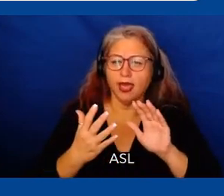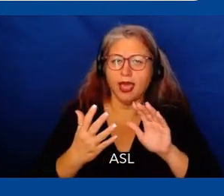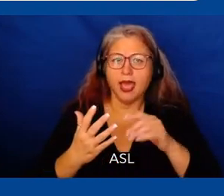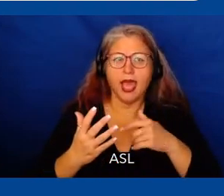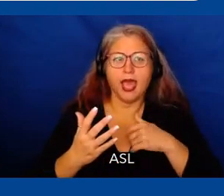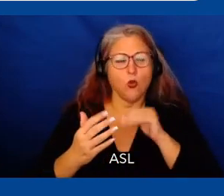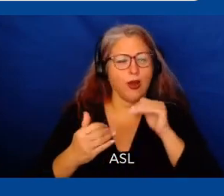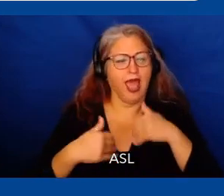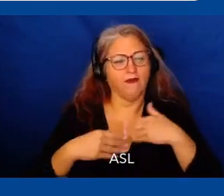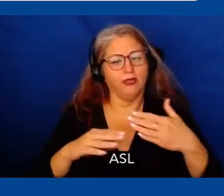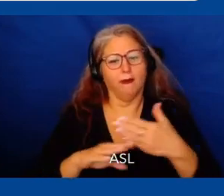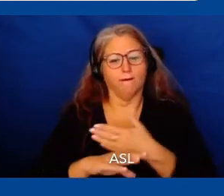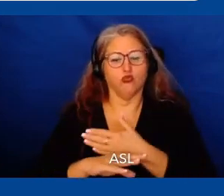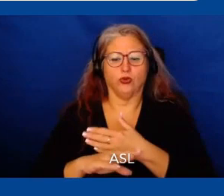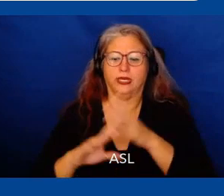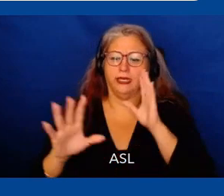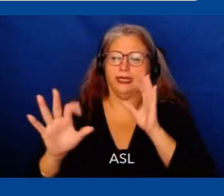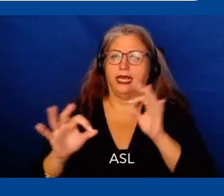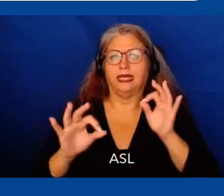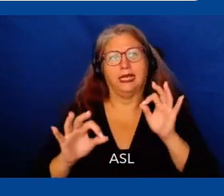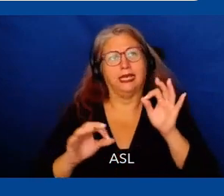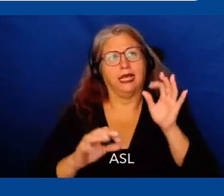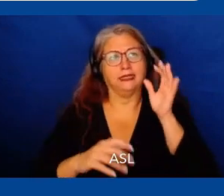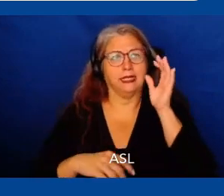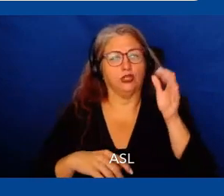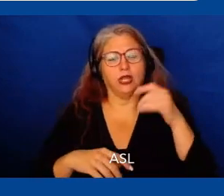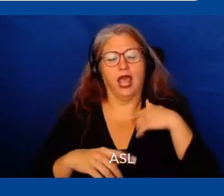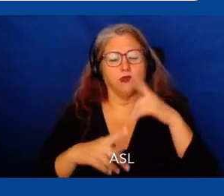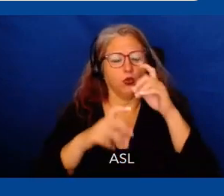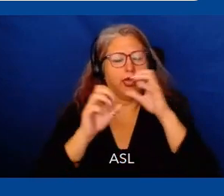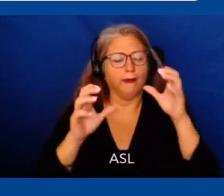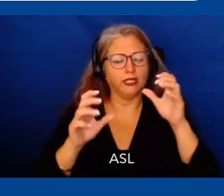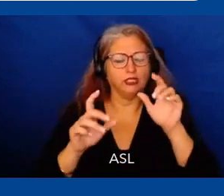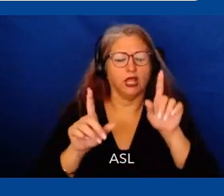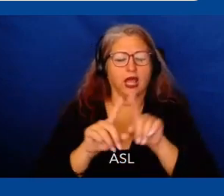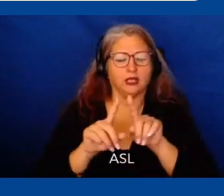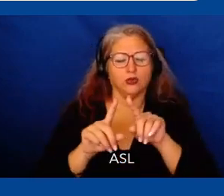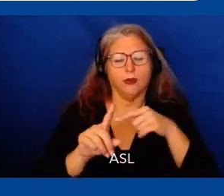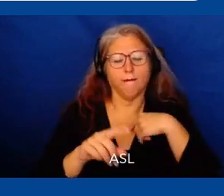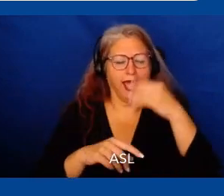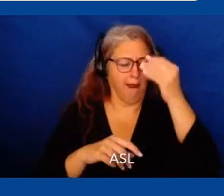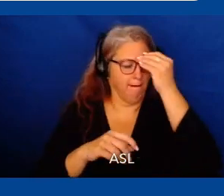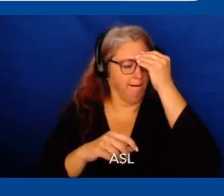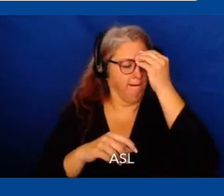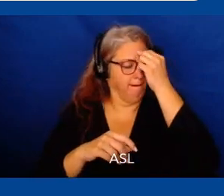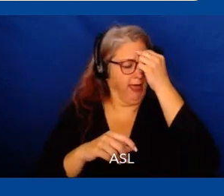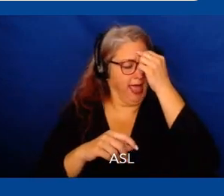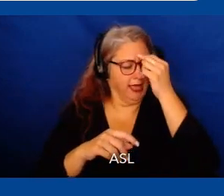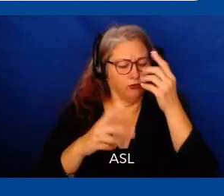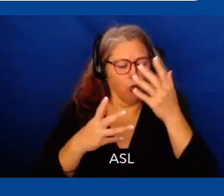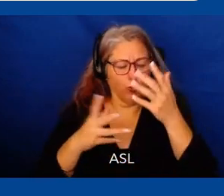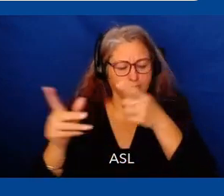of the preconceptions I might have if I'm also seeing an image of what's going on at that time. And